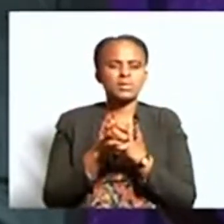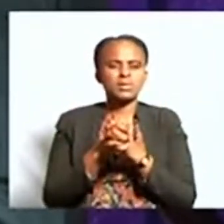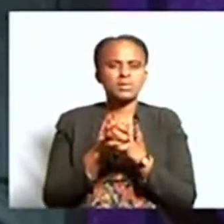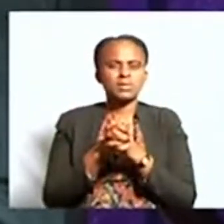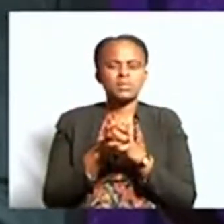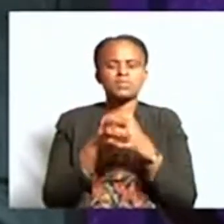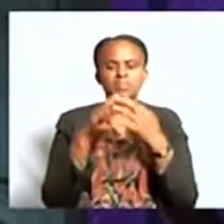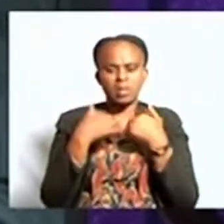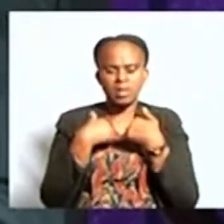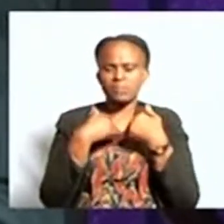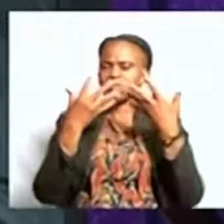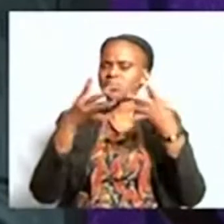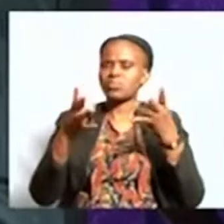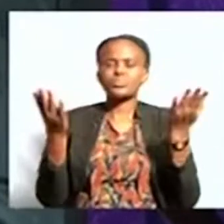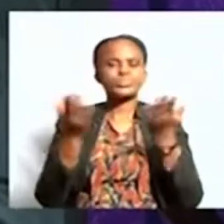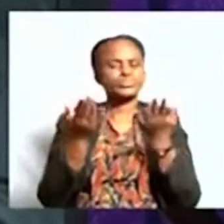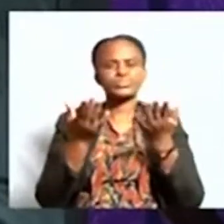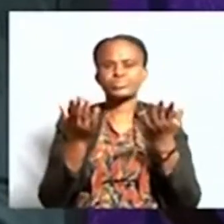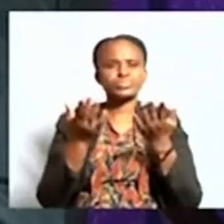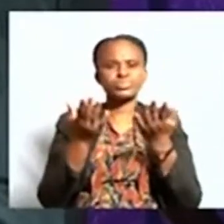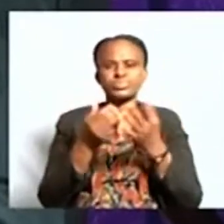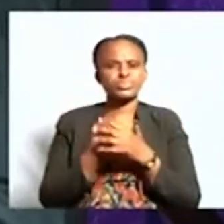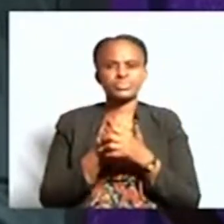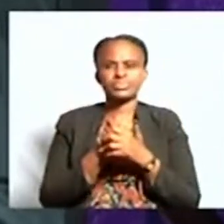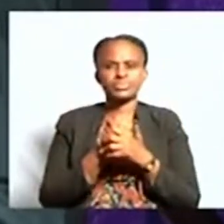there is no loss.